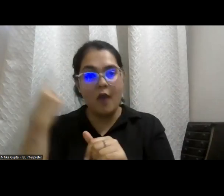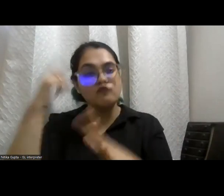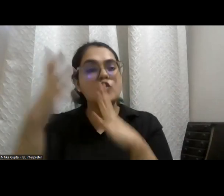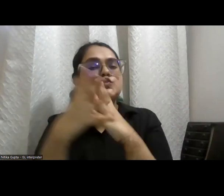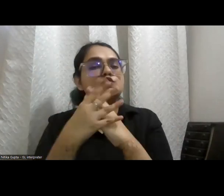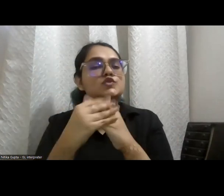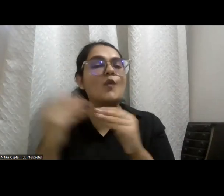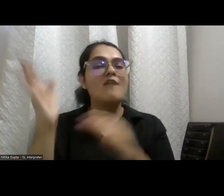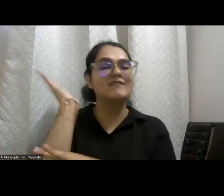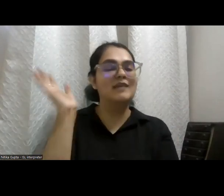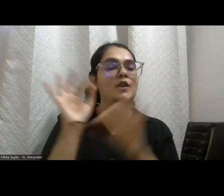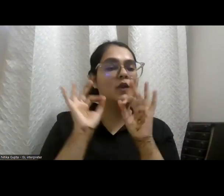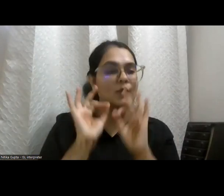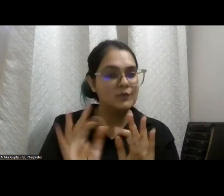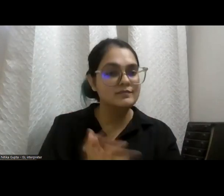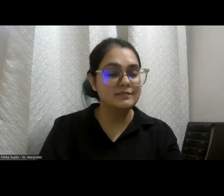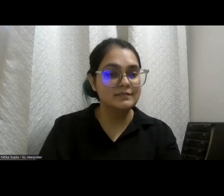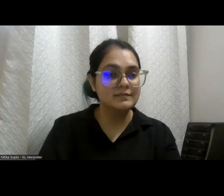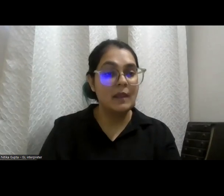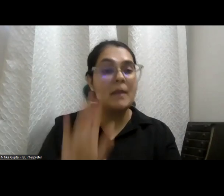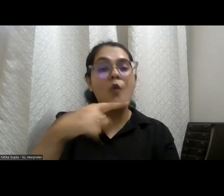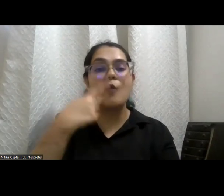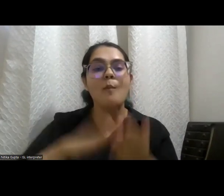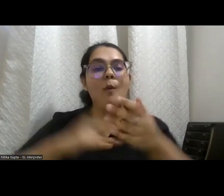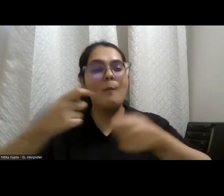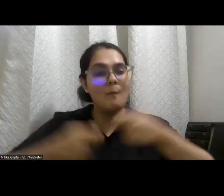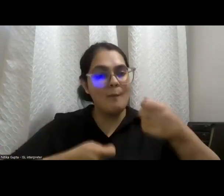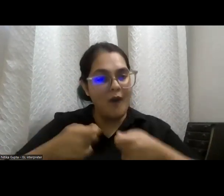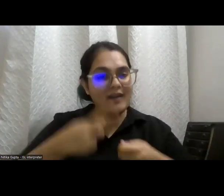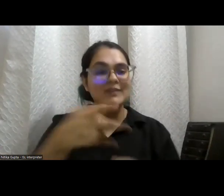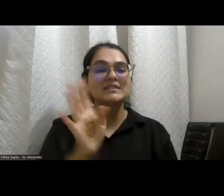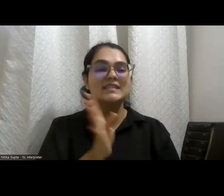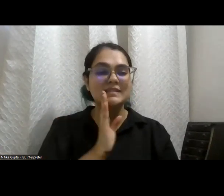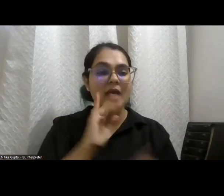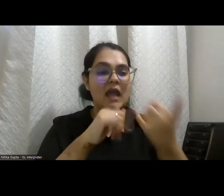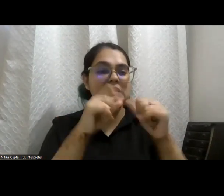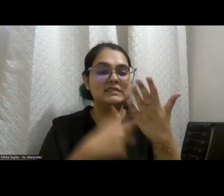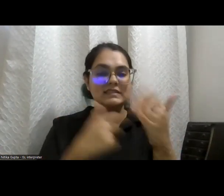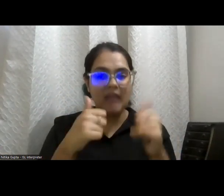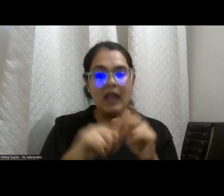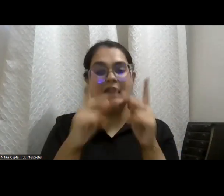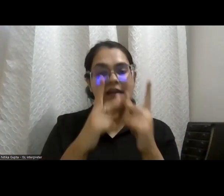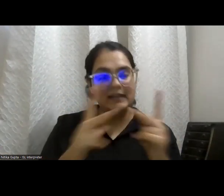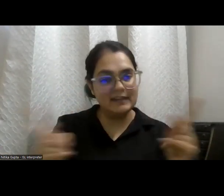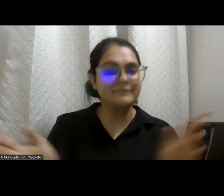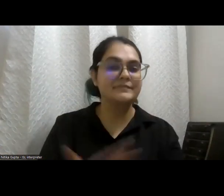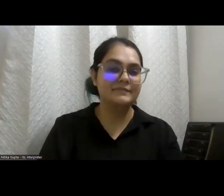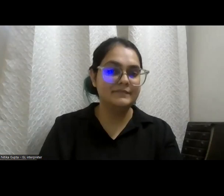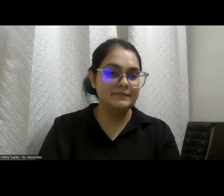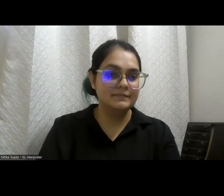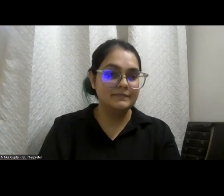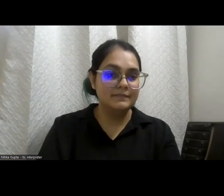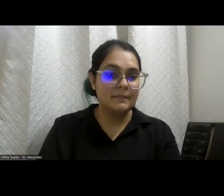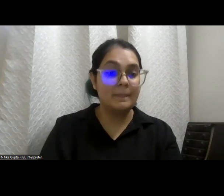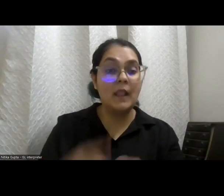of the webinar. This includes our moderators, Dr. Nimita Pandey, Sarah Straw, and Gayatri Manikote,